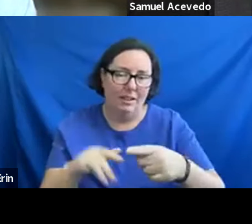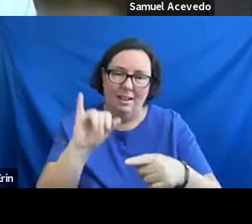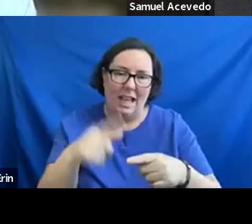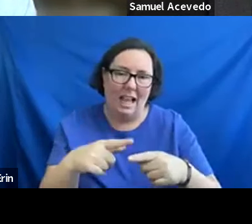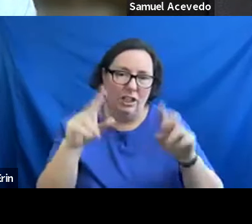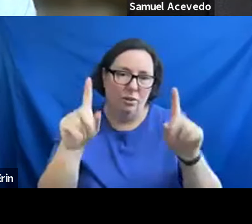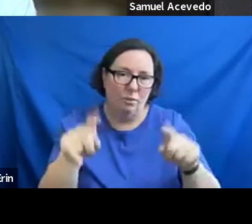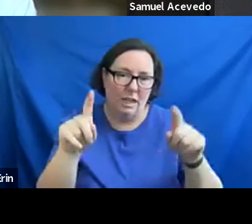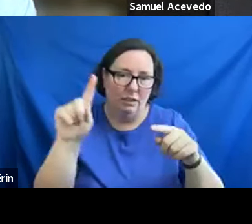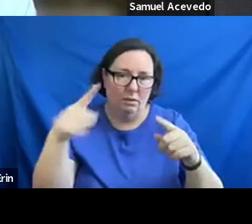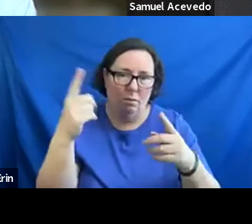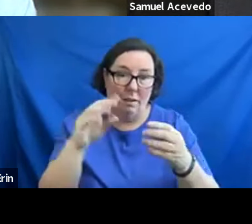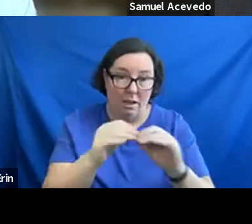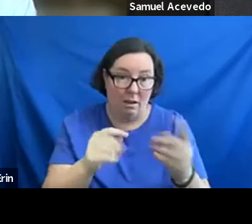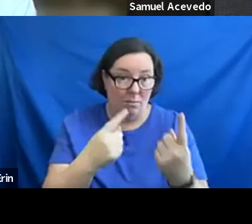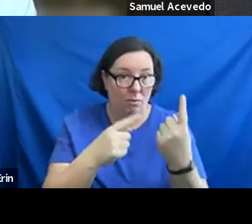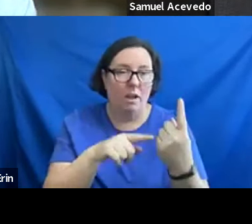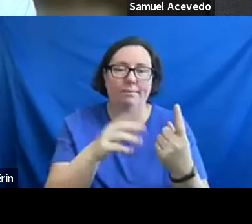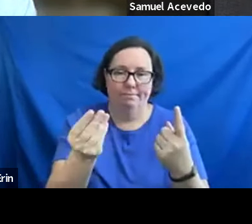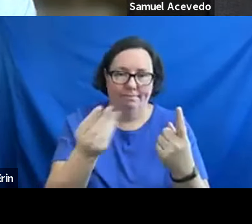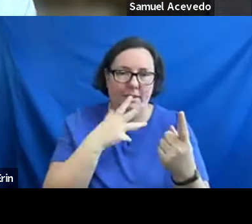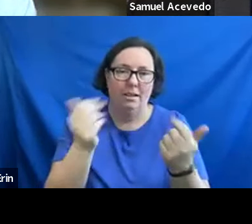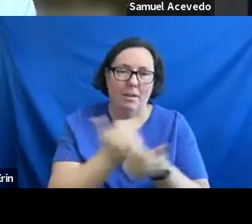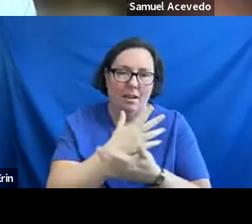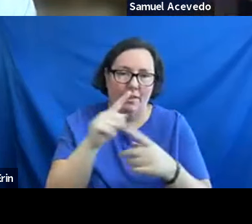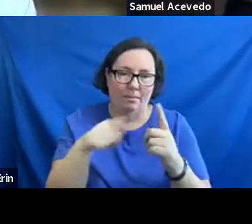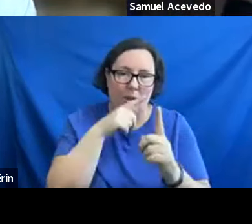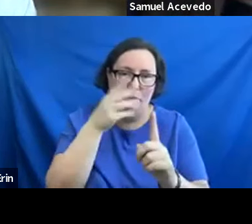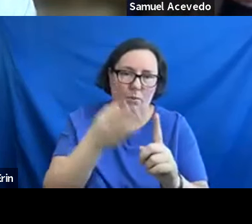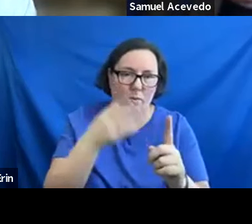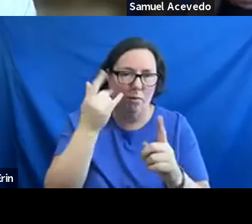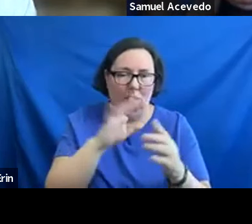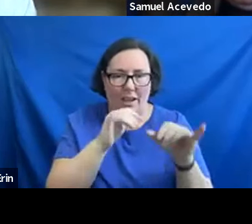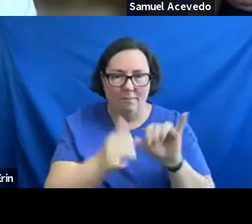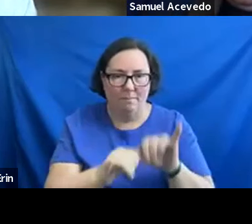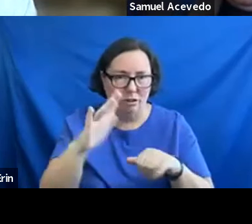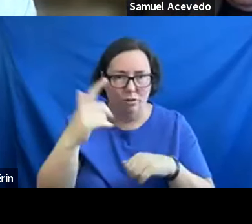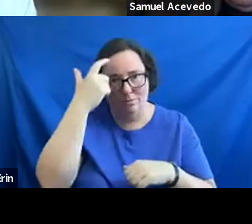that number was the size of a lump in your head,